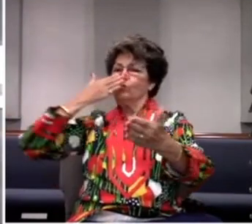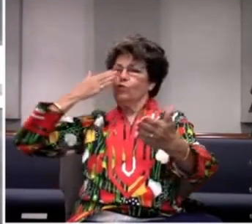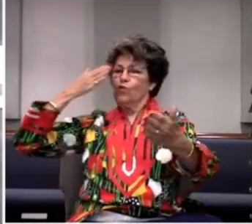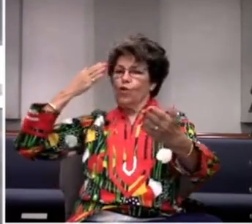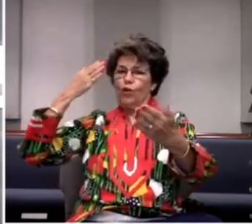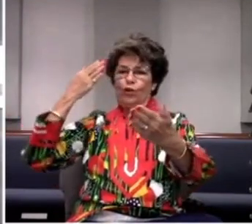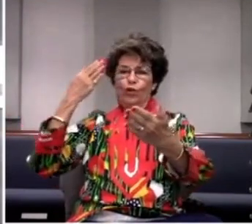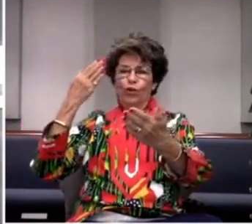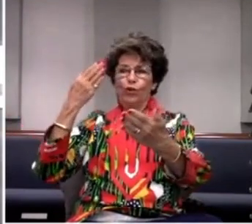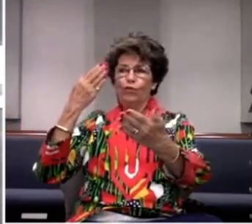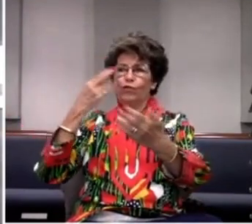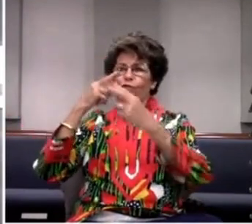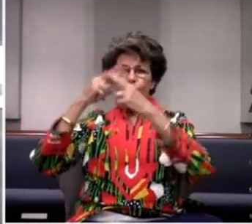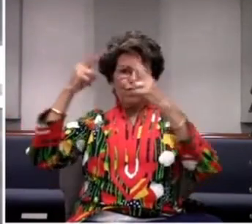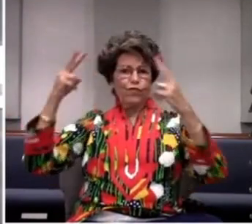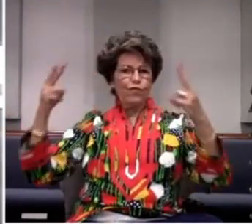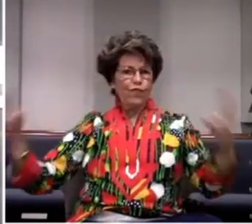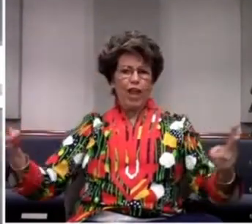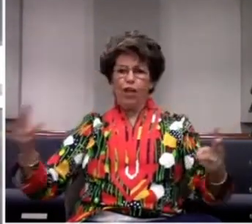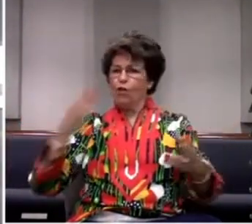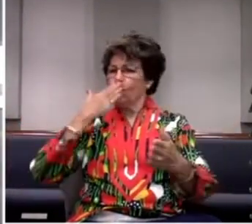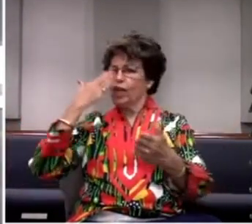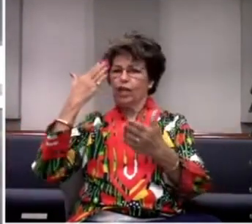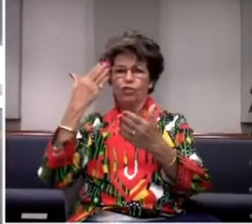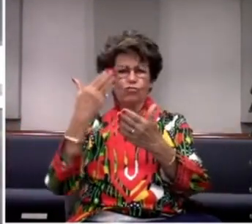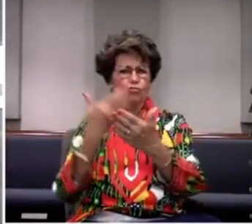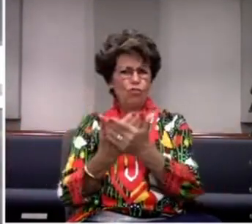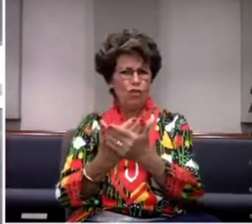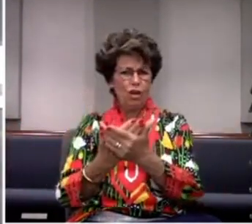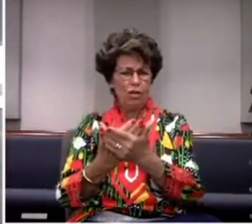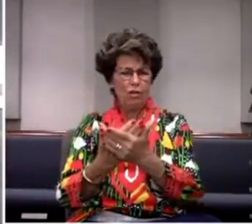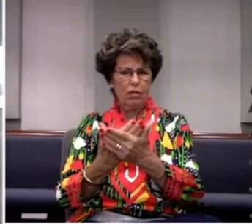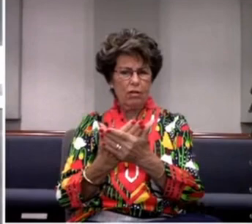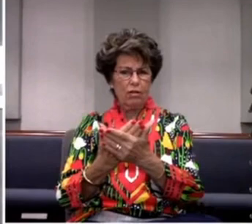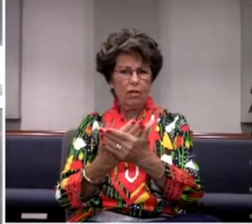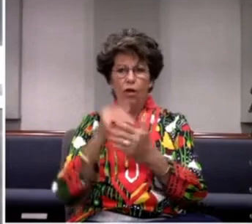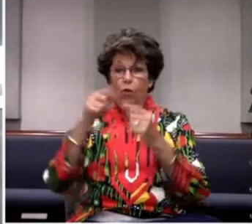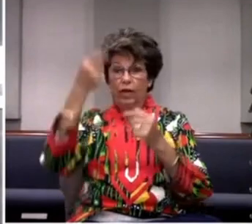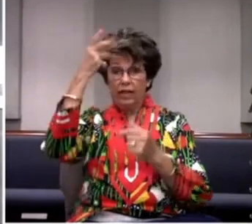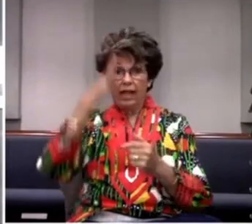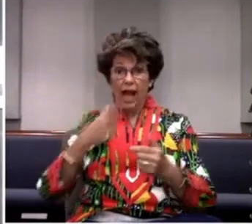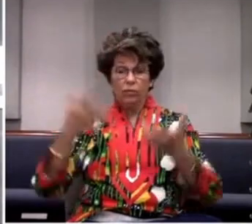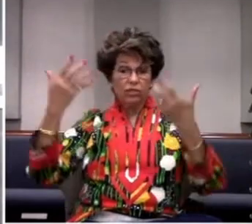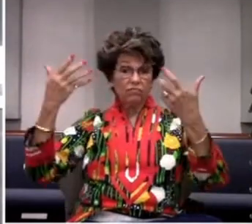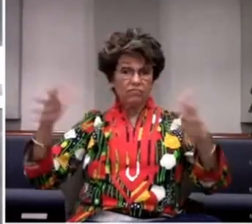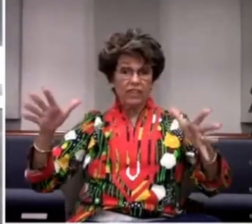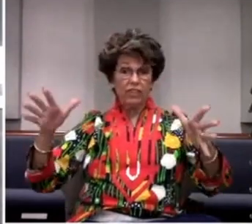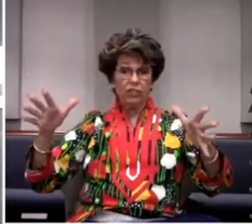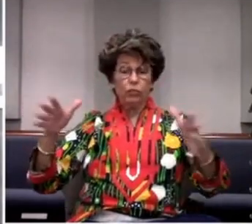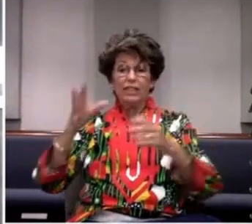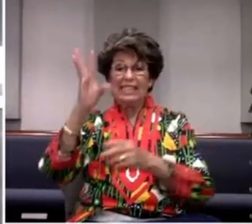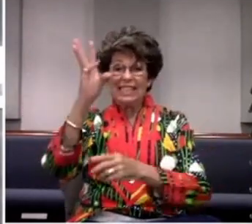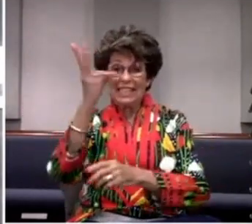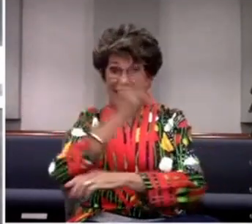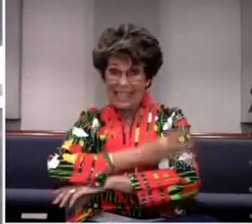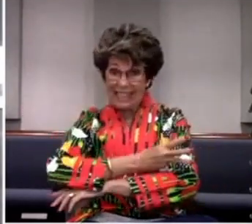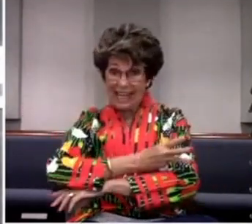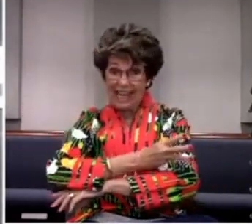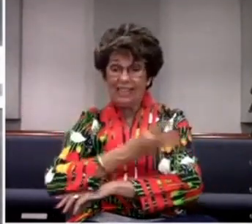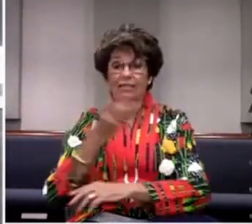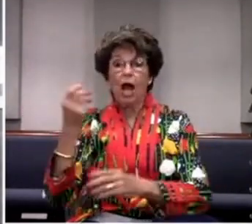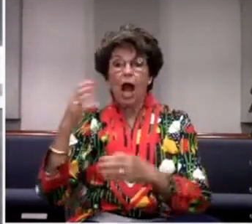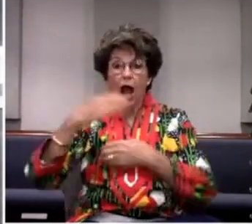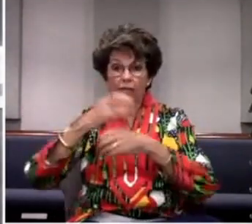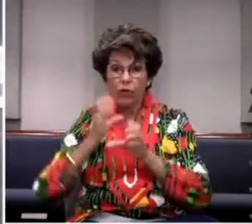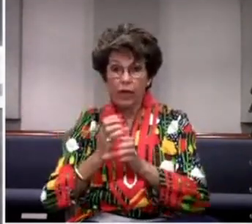those two words, please. Very good. When God was finished with his 6 days of creation and he had created everything